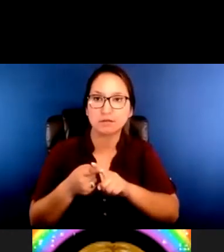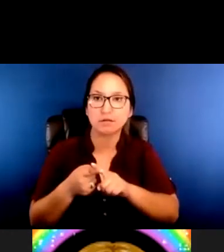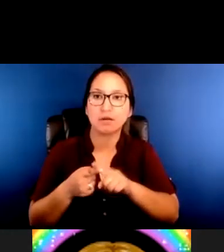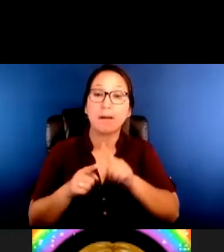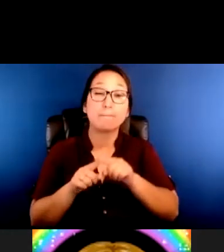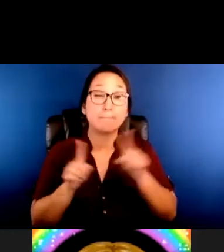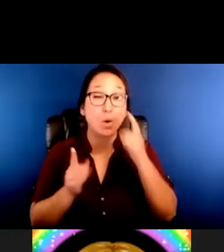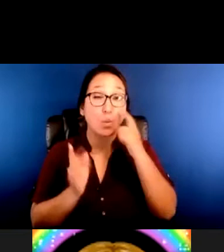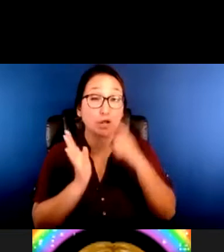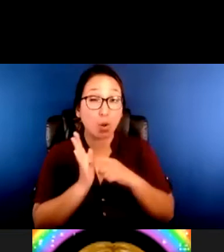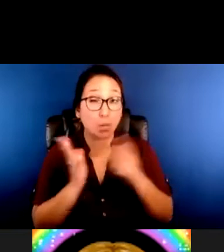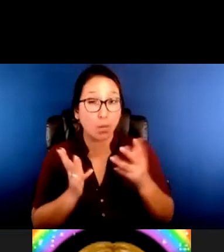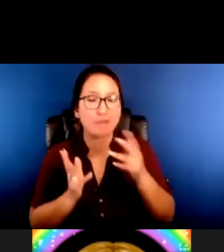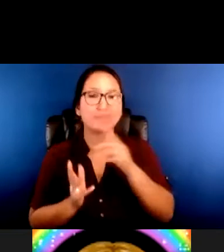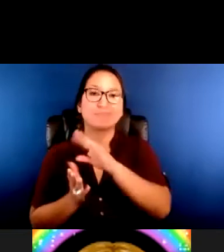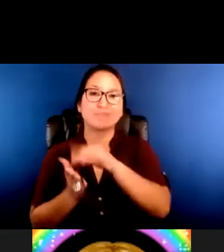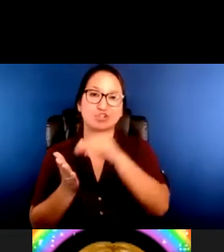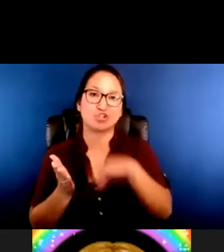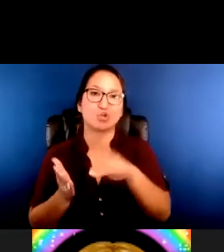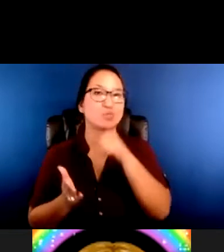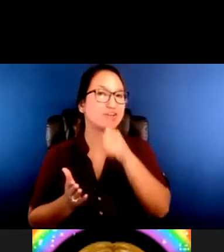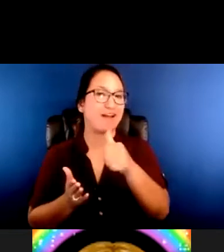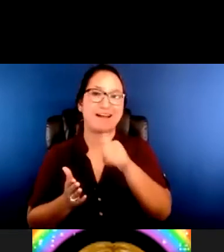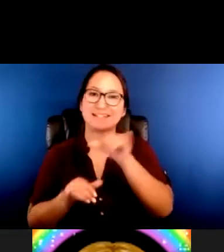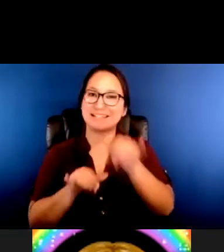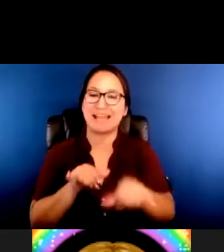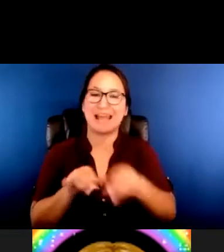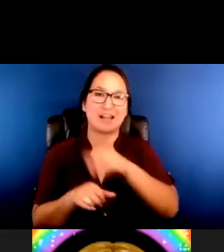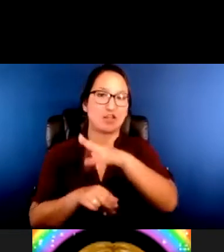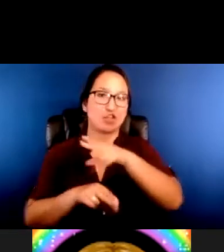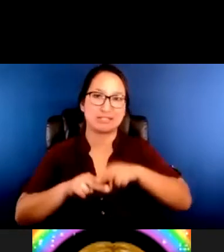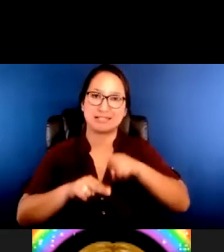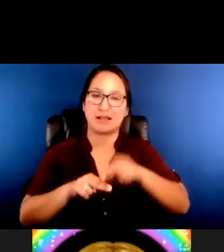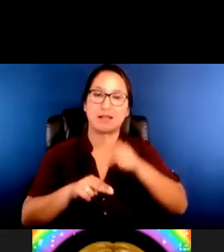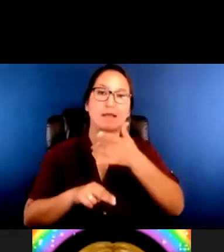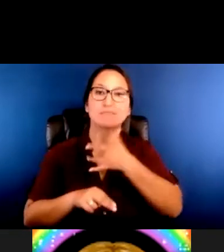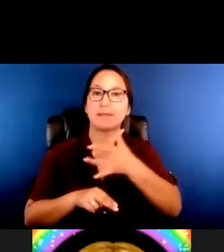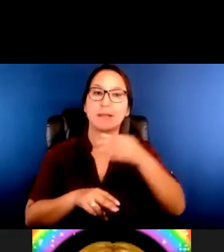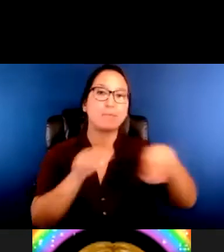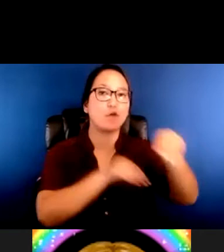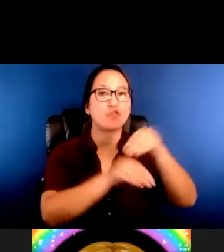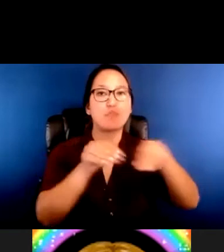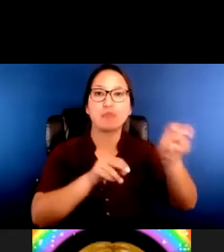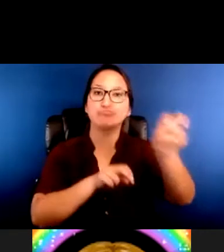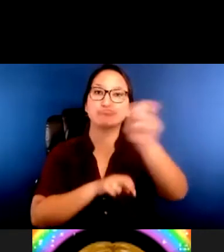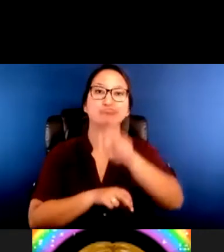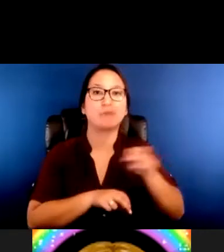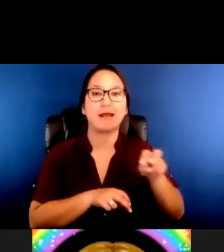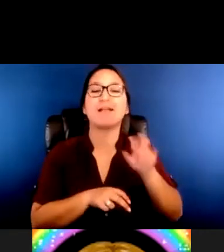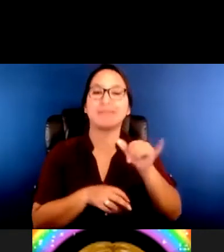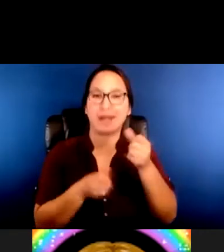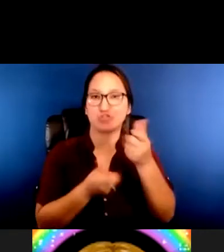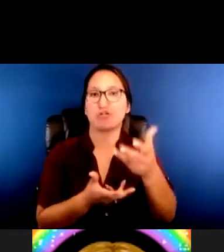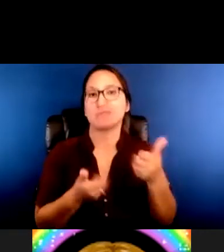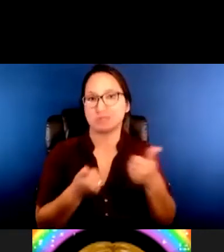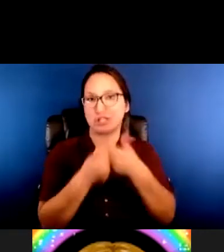in their seat, much like the classroom. They were moving around. They weren't where they were supposed to be, and that created challenges and fears that we would